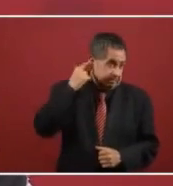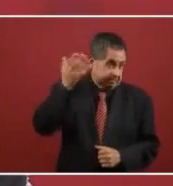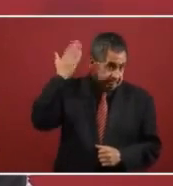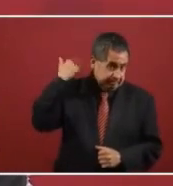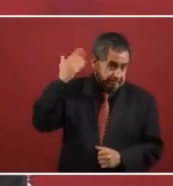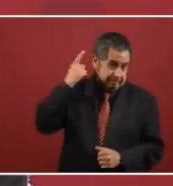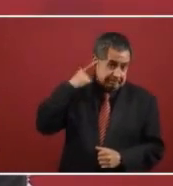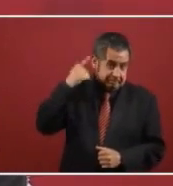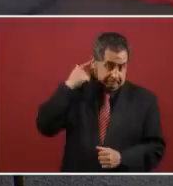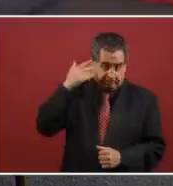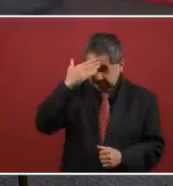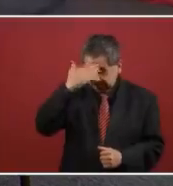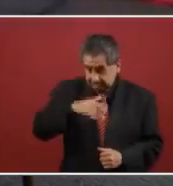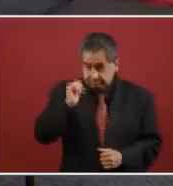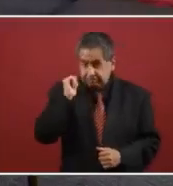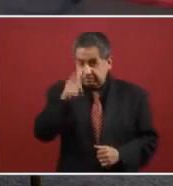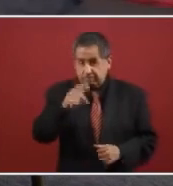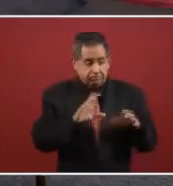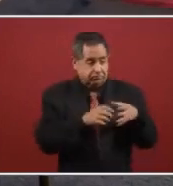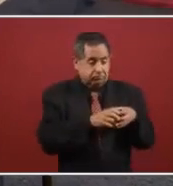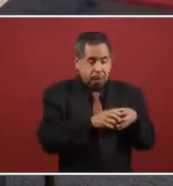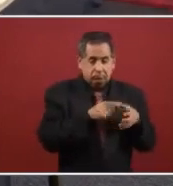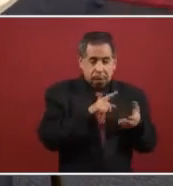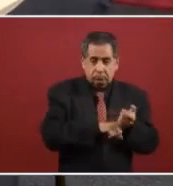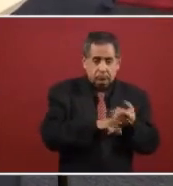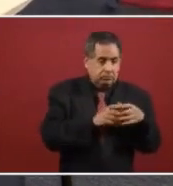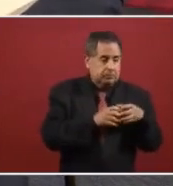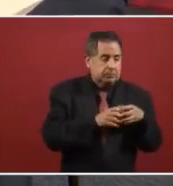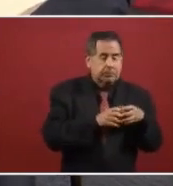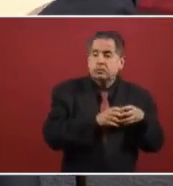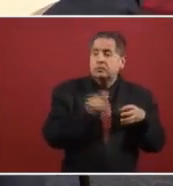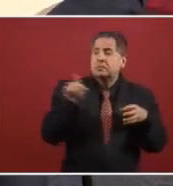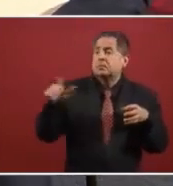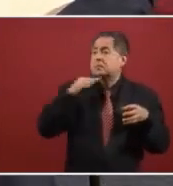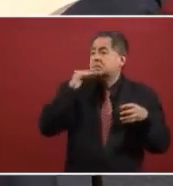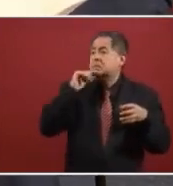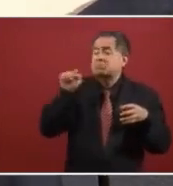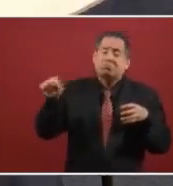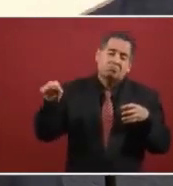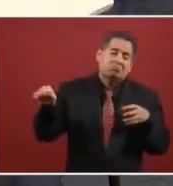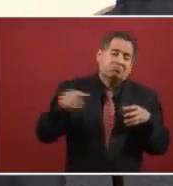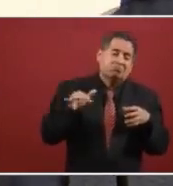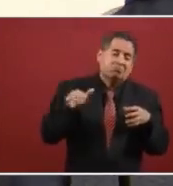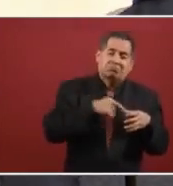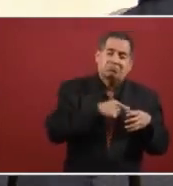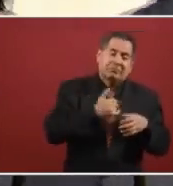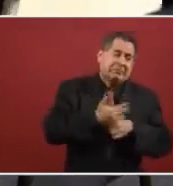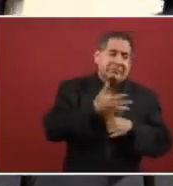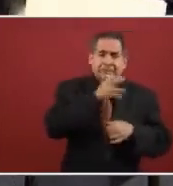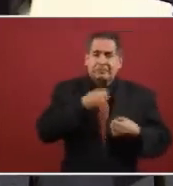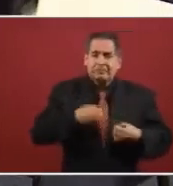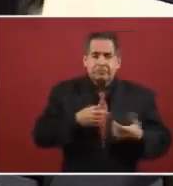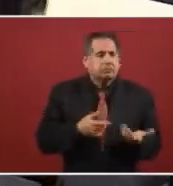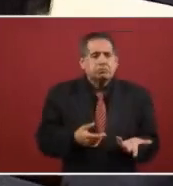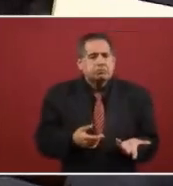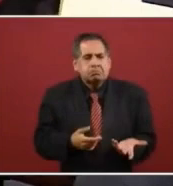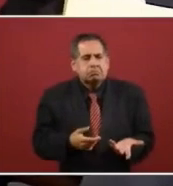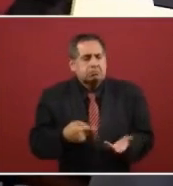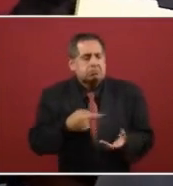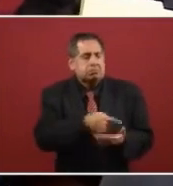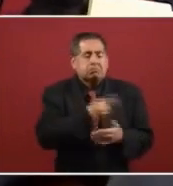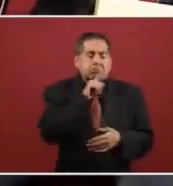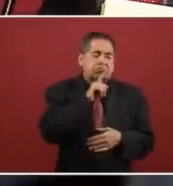Or did you guys find out that corruption for them was a problem? No,